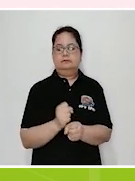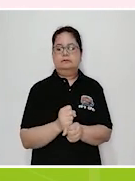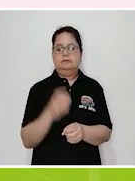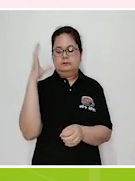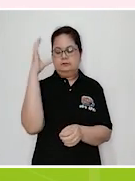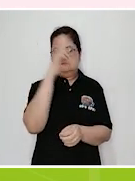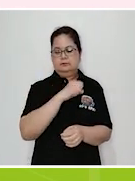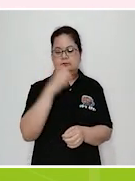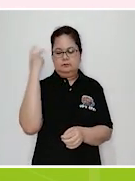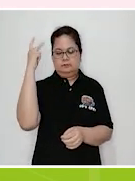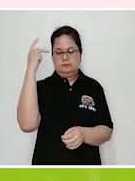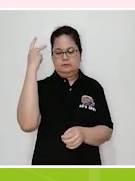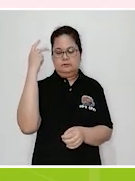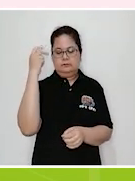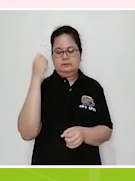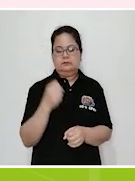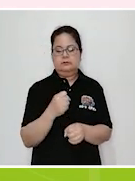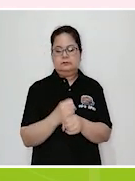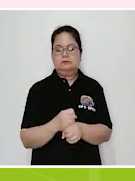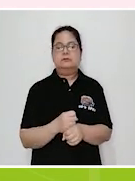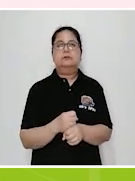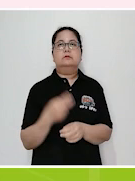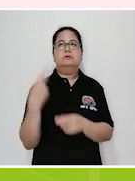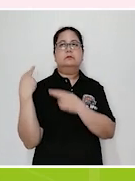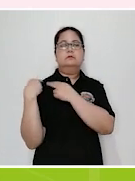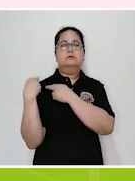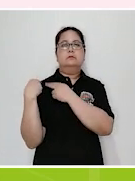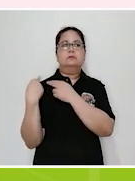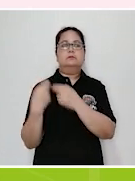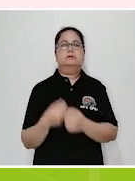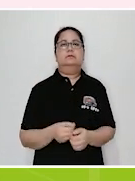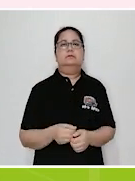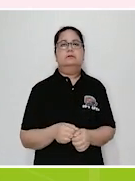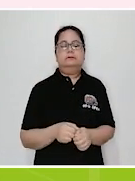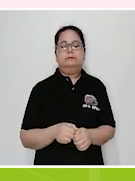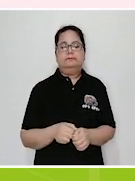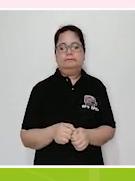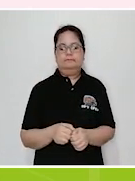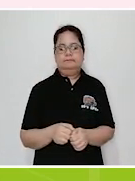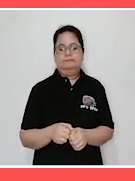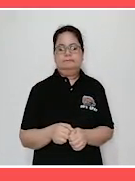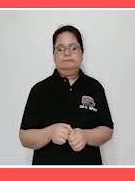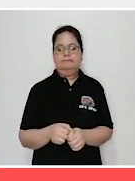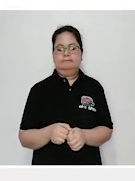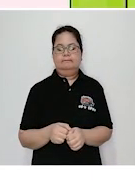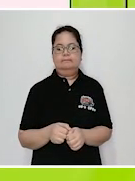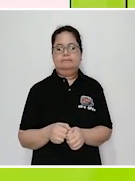Make predictions public to hold yourself accountable.